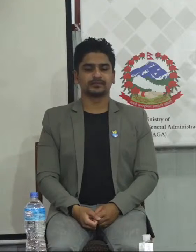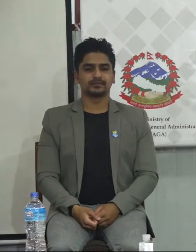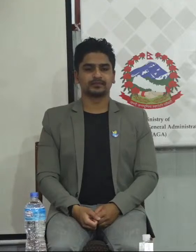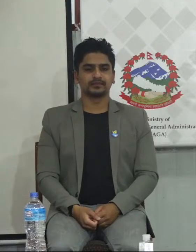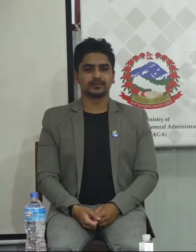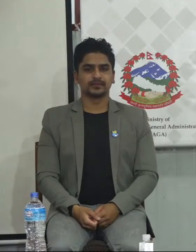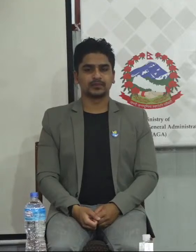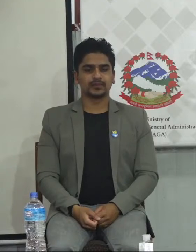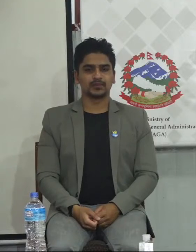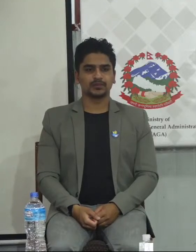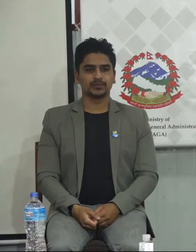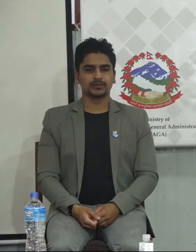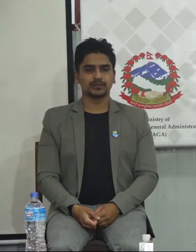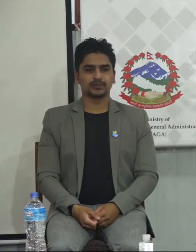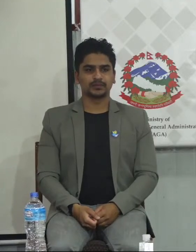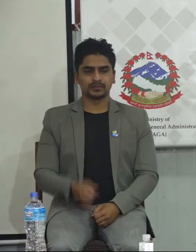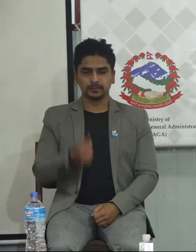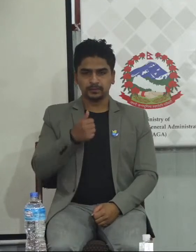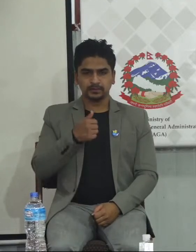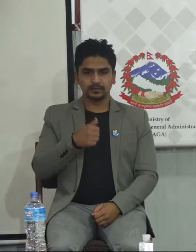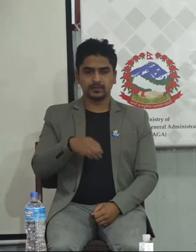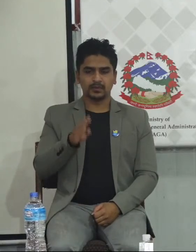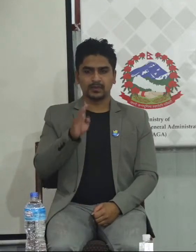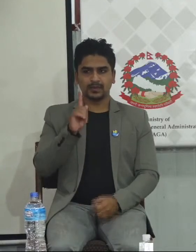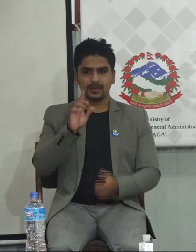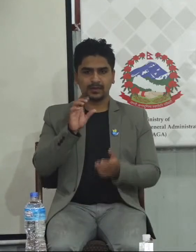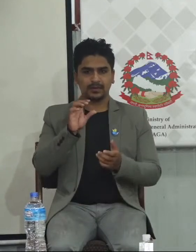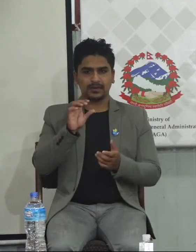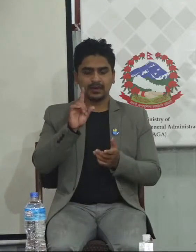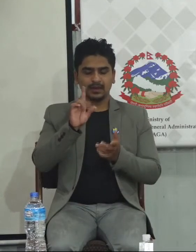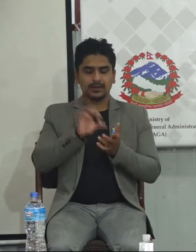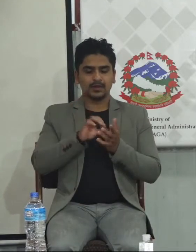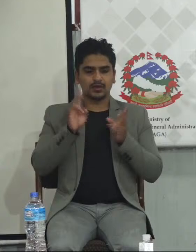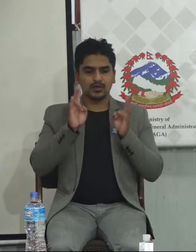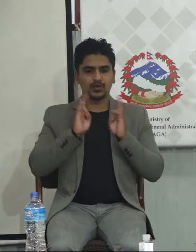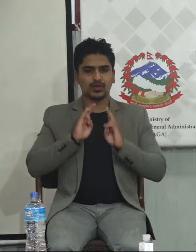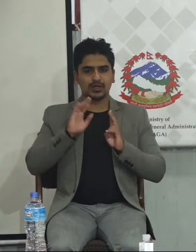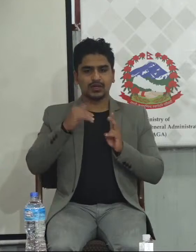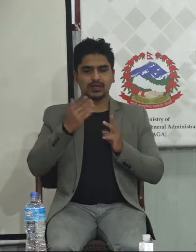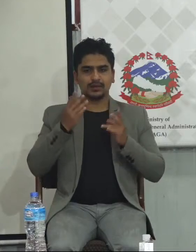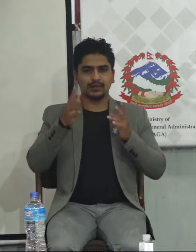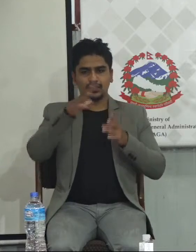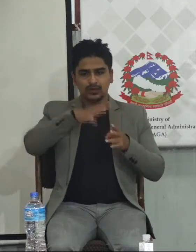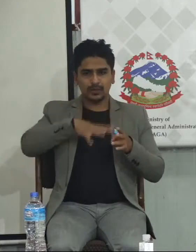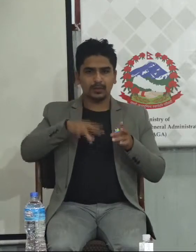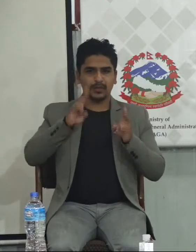please observe your whole body at a time.